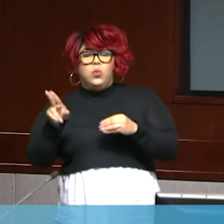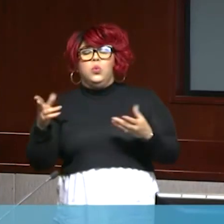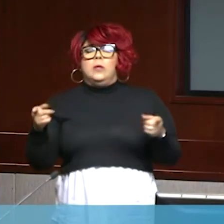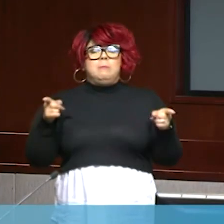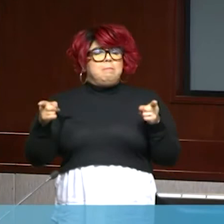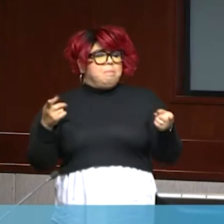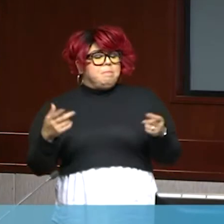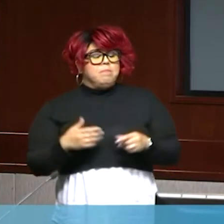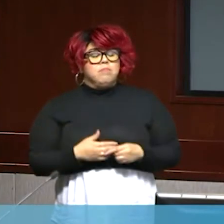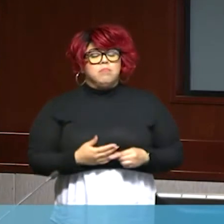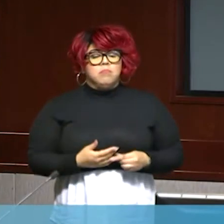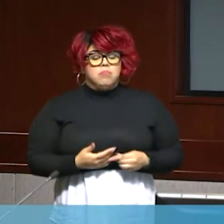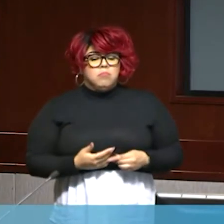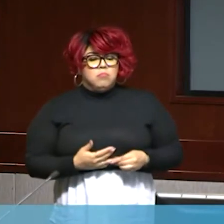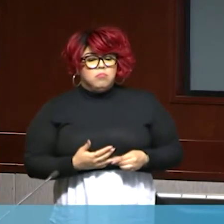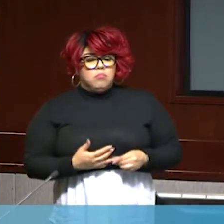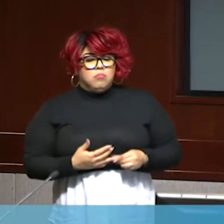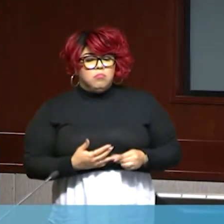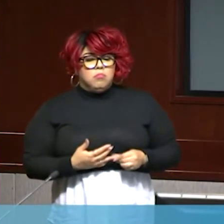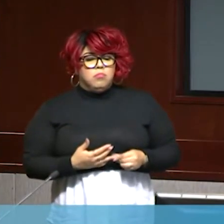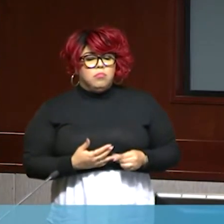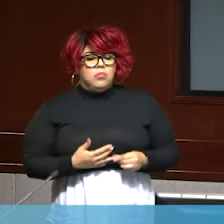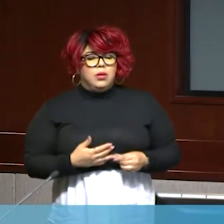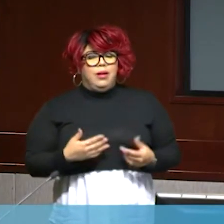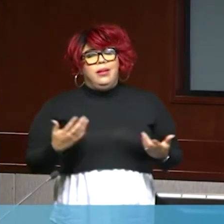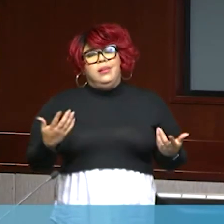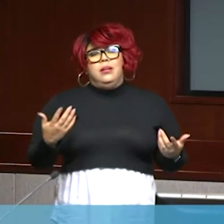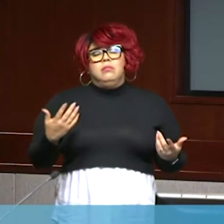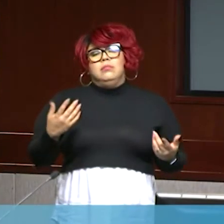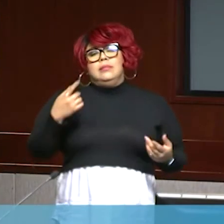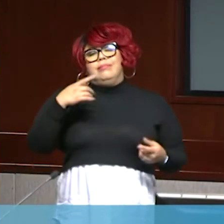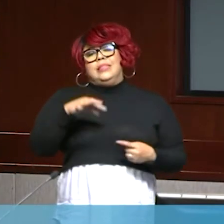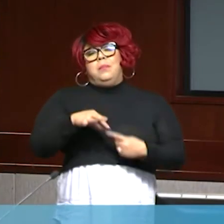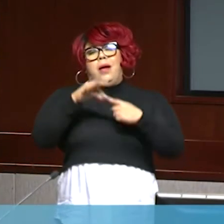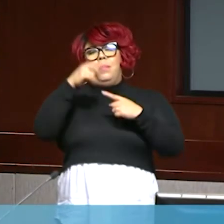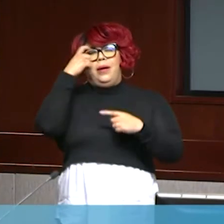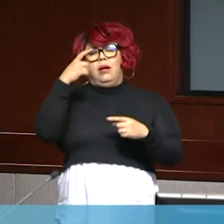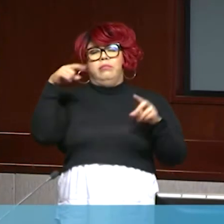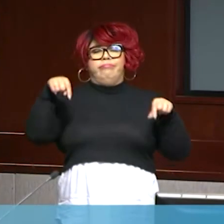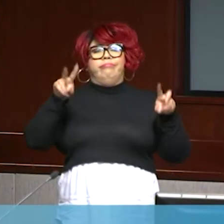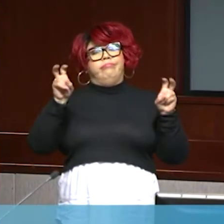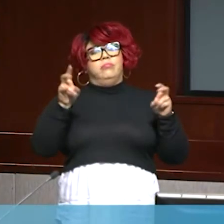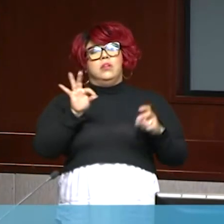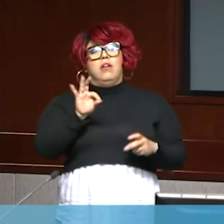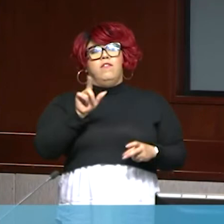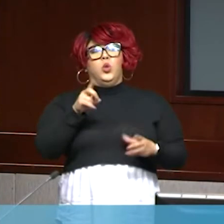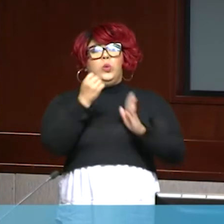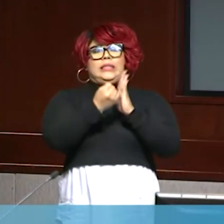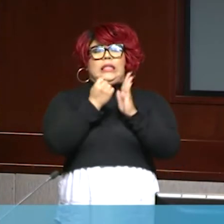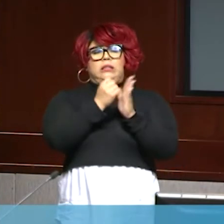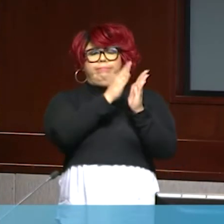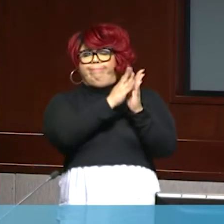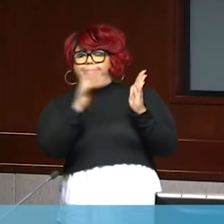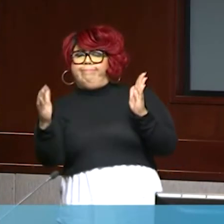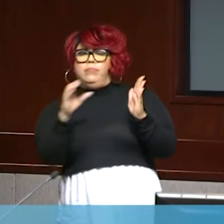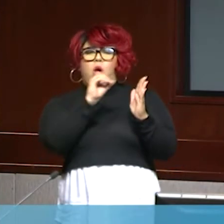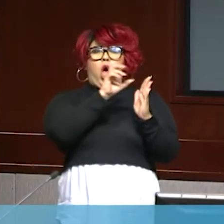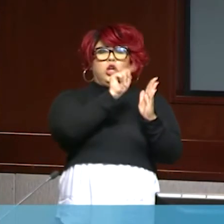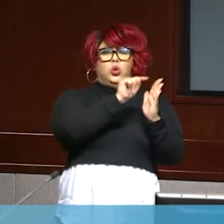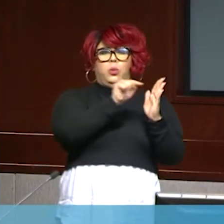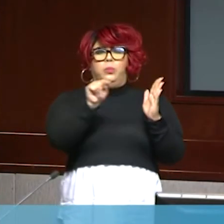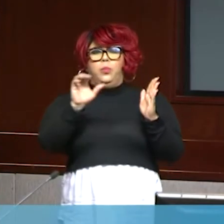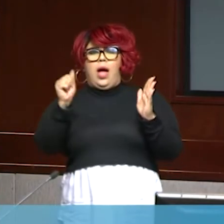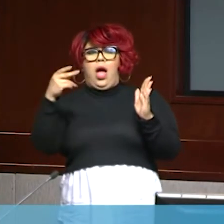Corson about, flu season runs from October 1st to April 1st. And when I got to the